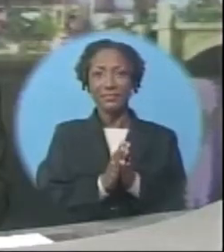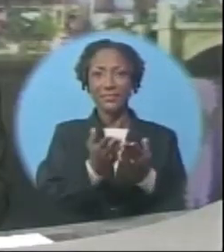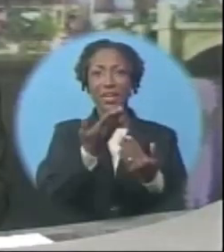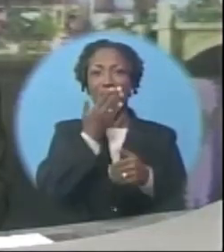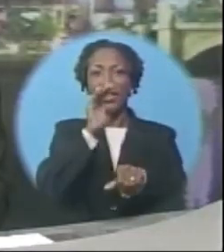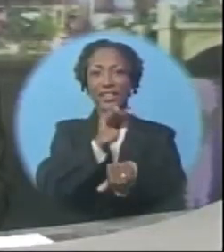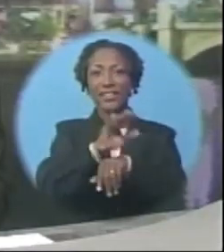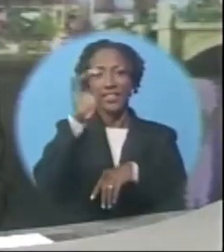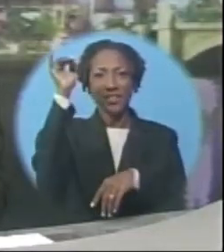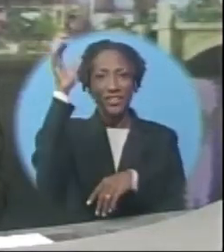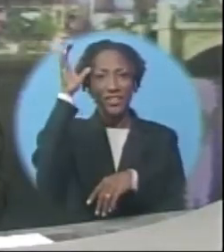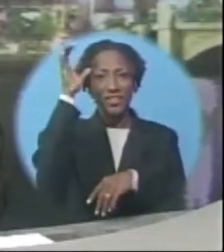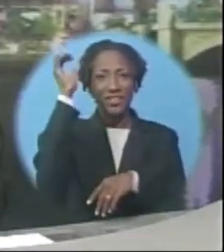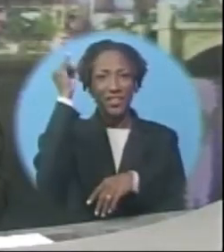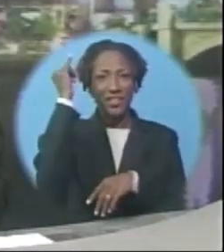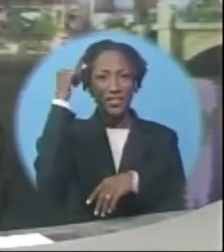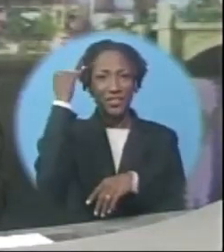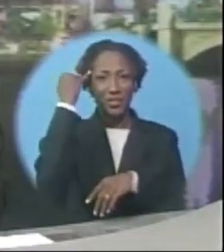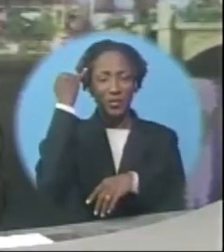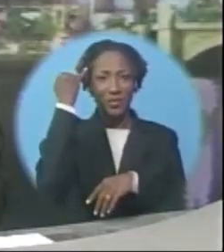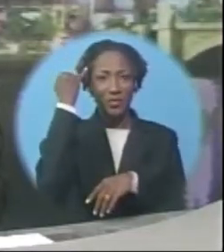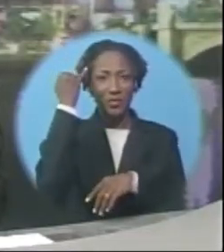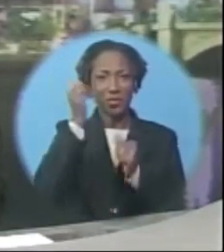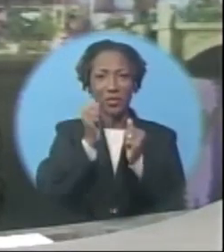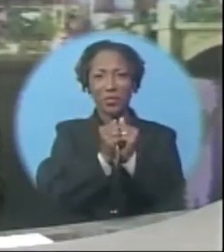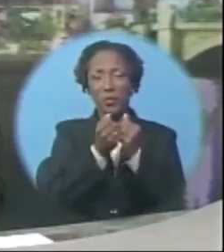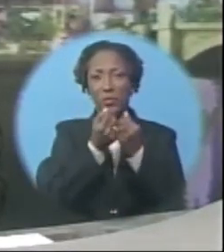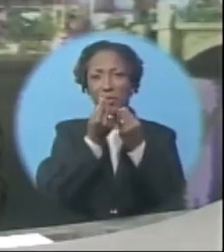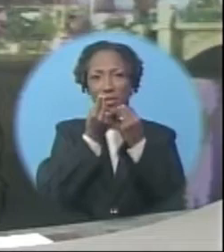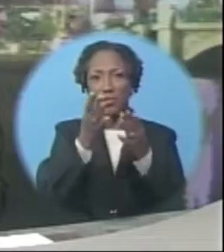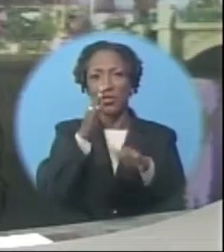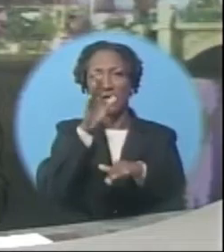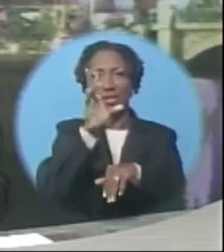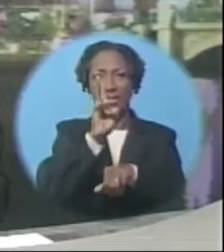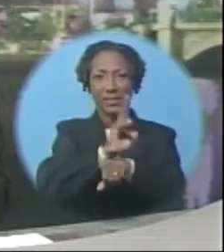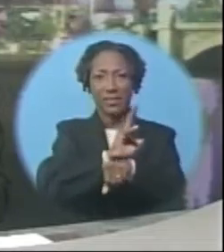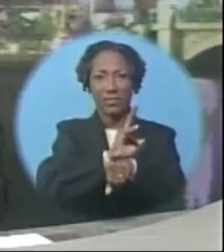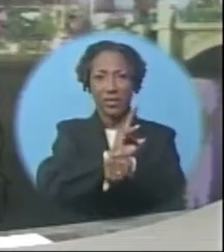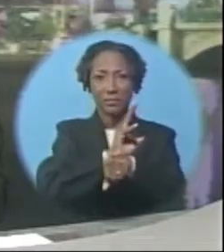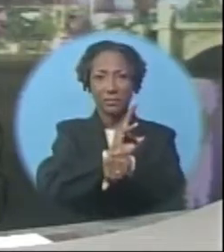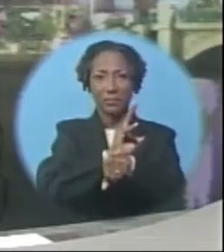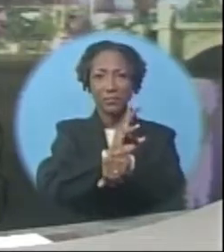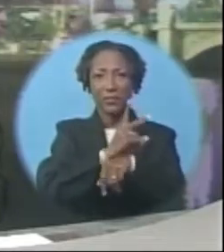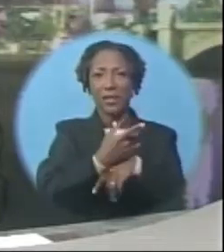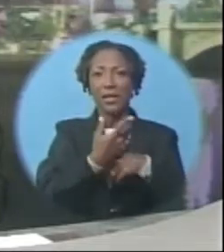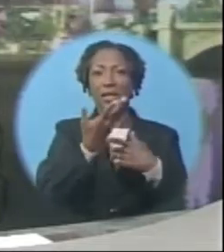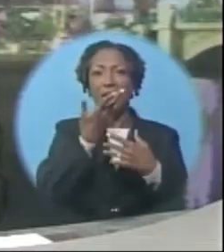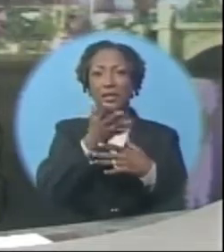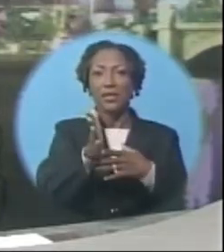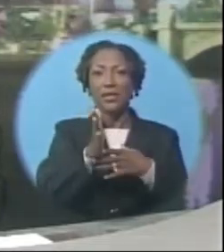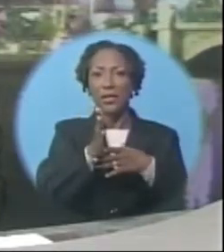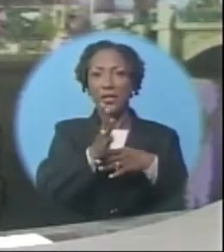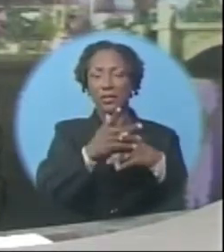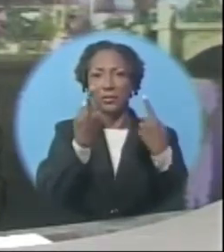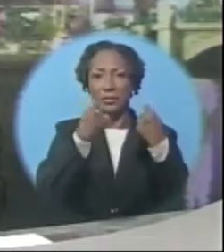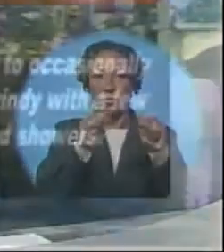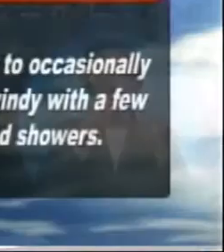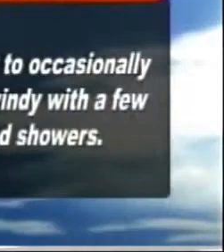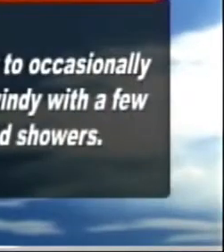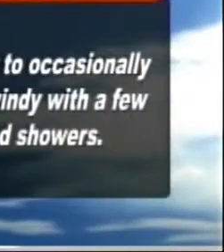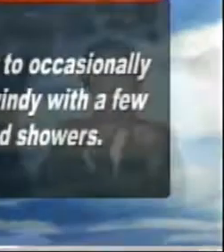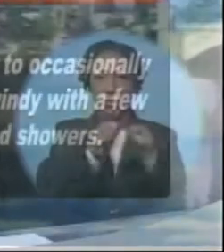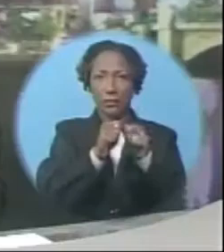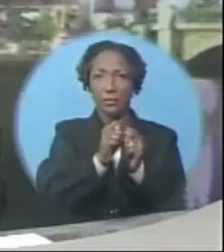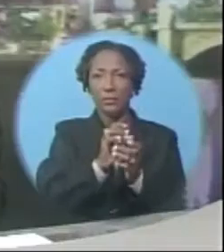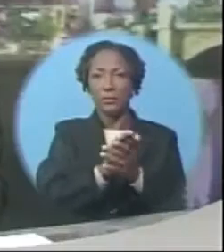Good evening, I'm Shane Jones, leading the news at 7. A major effort is on to stabilize the island's foreign